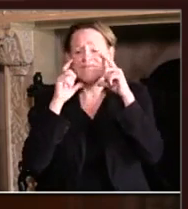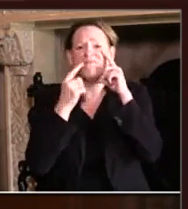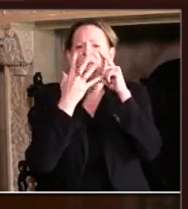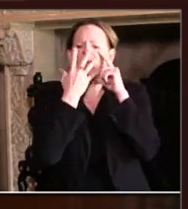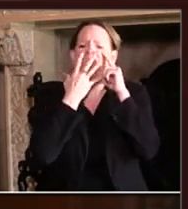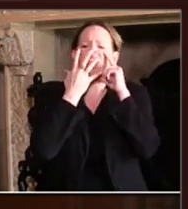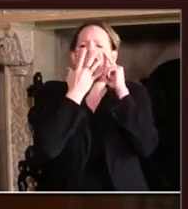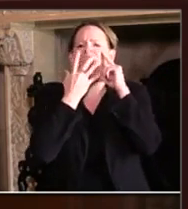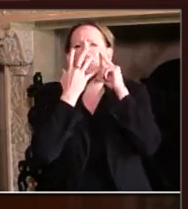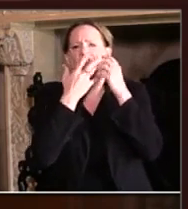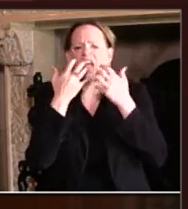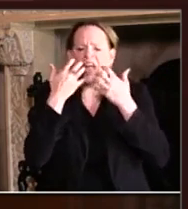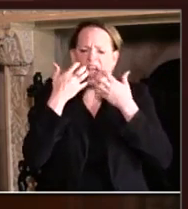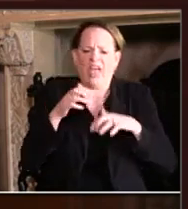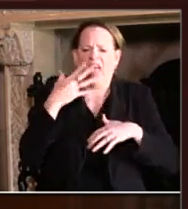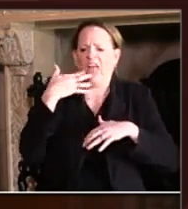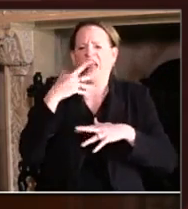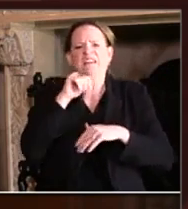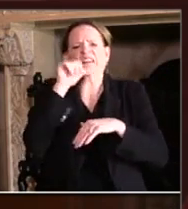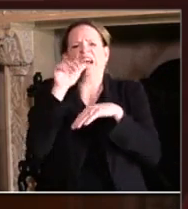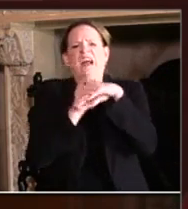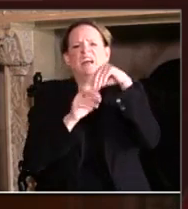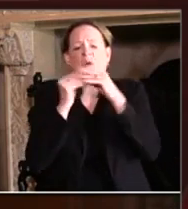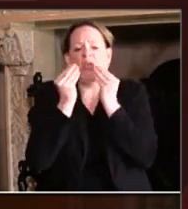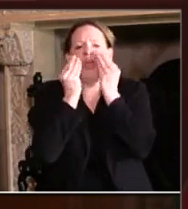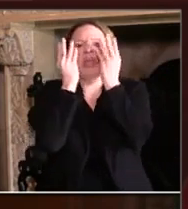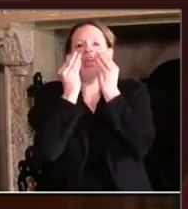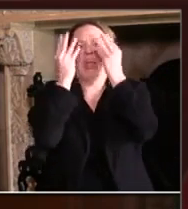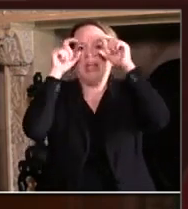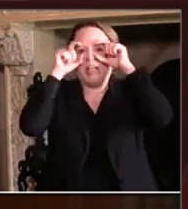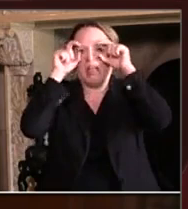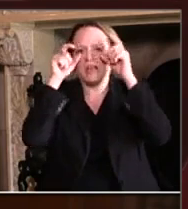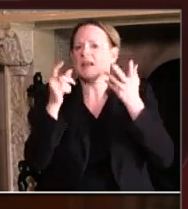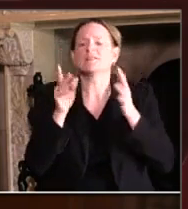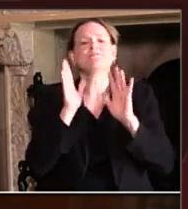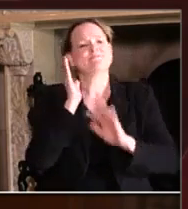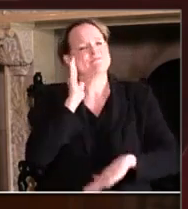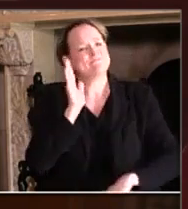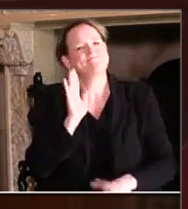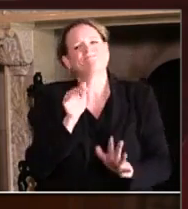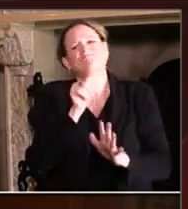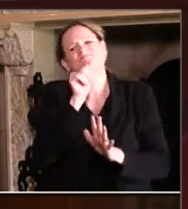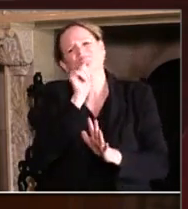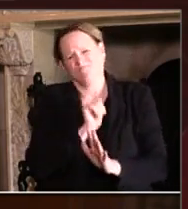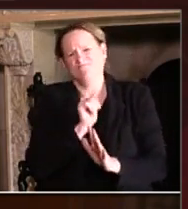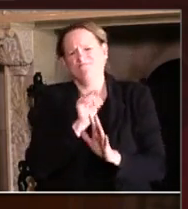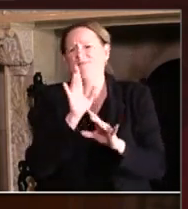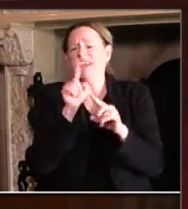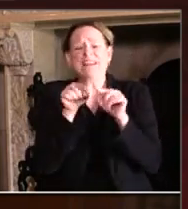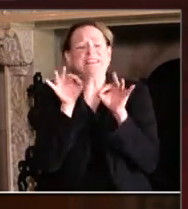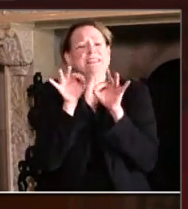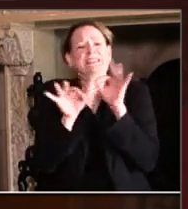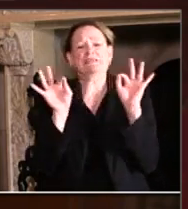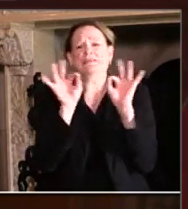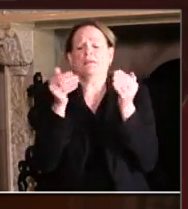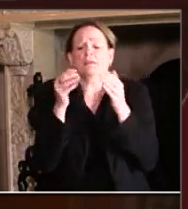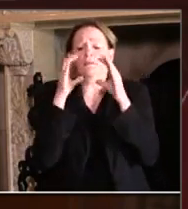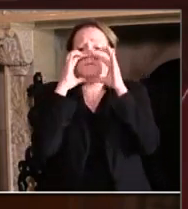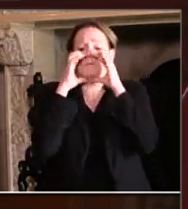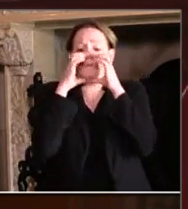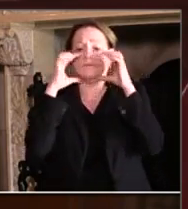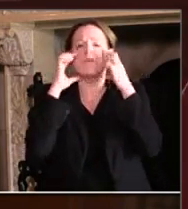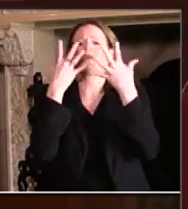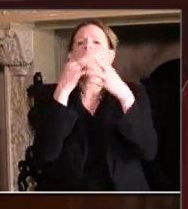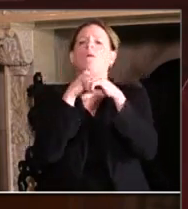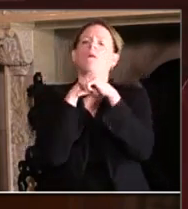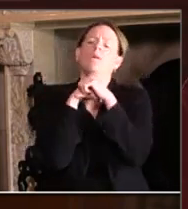a simple and necessary commitment to the common good we should all be willing to make. Most of us are still staying home as